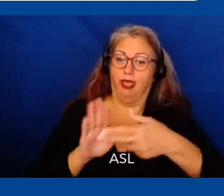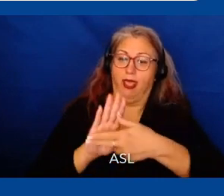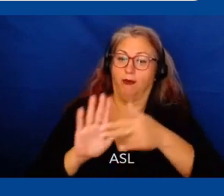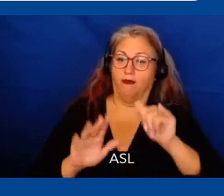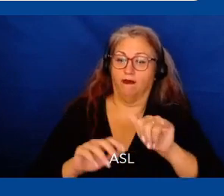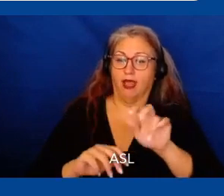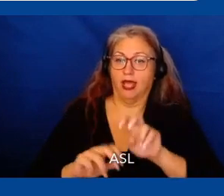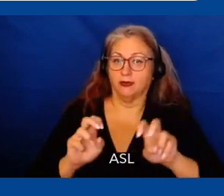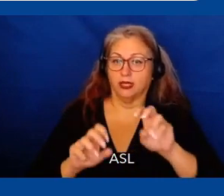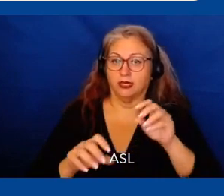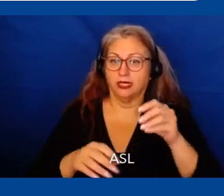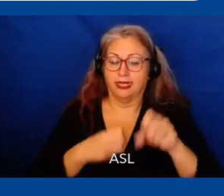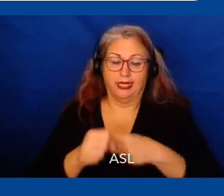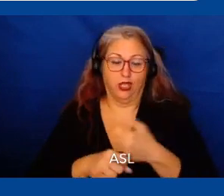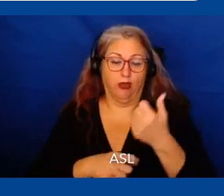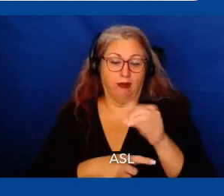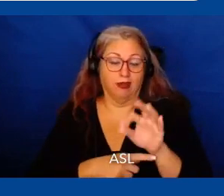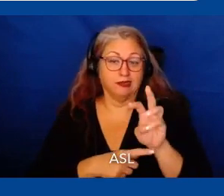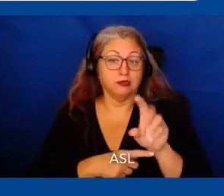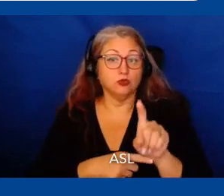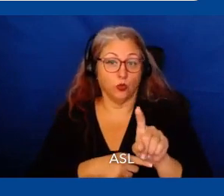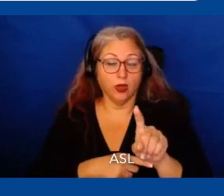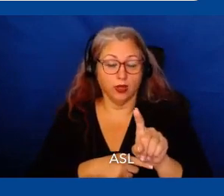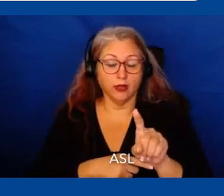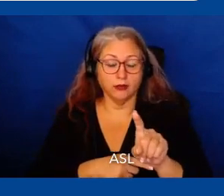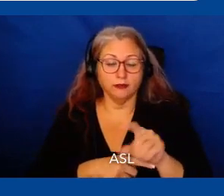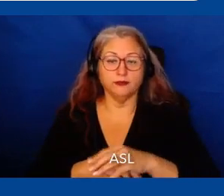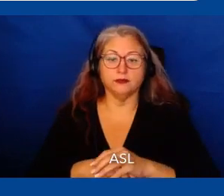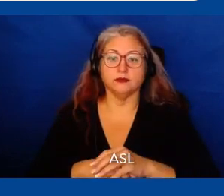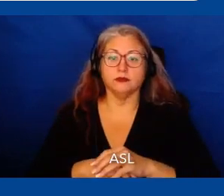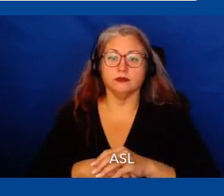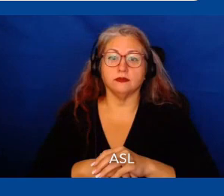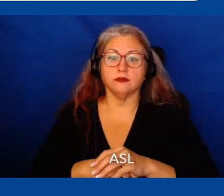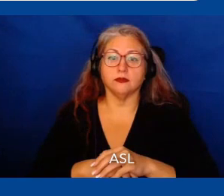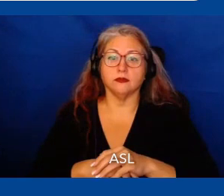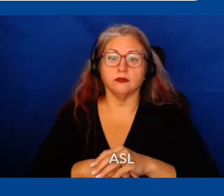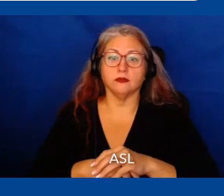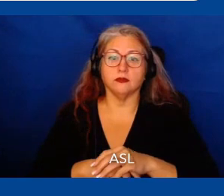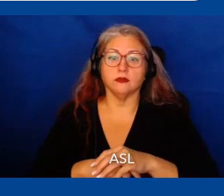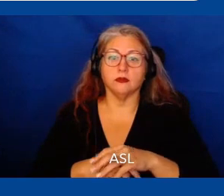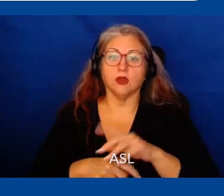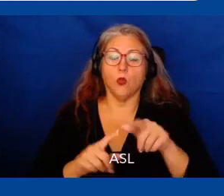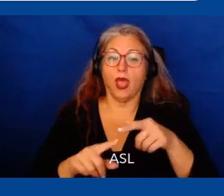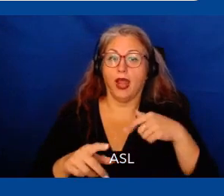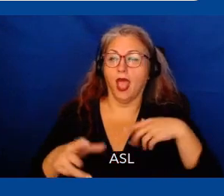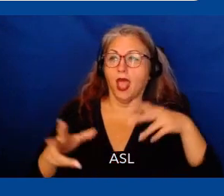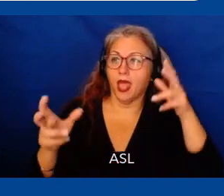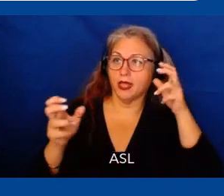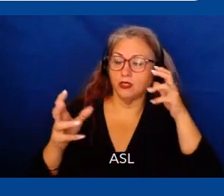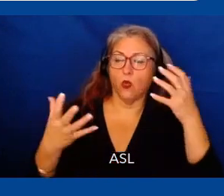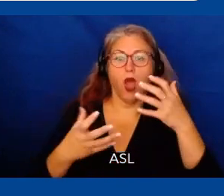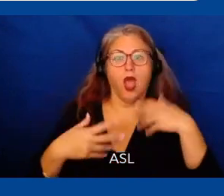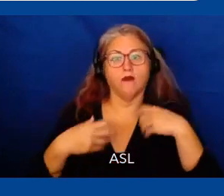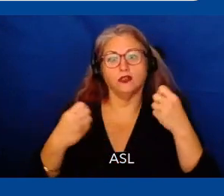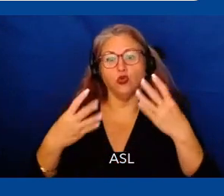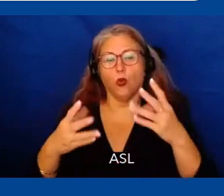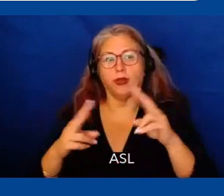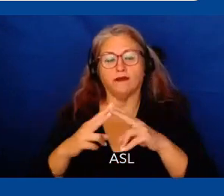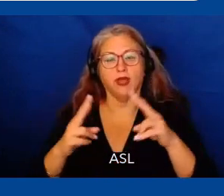in 1961. And from what I listened, of course, there are so many like